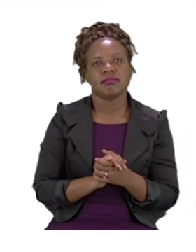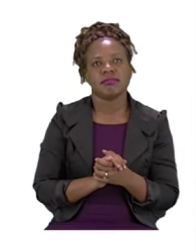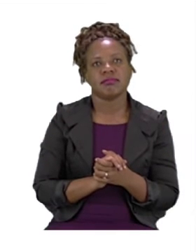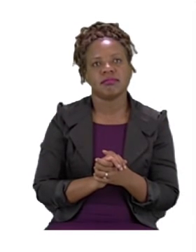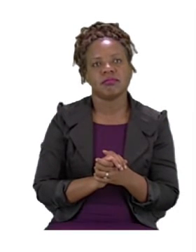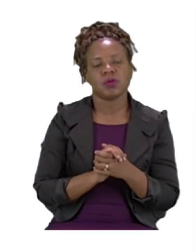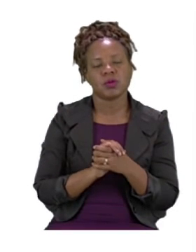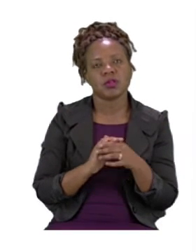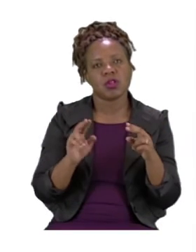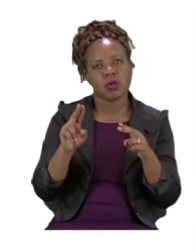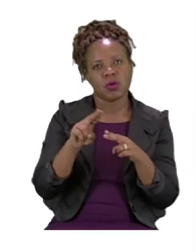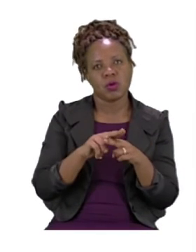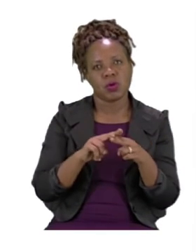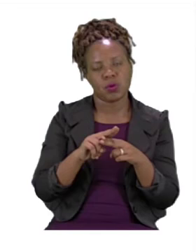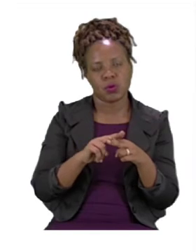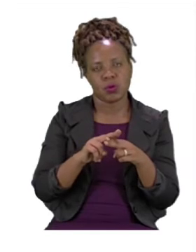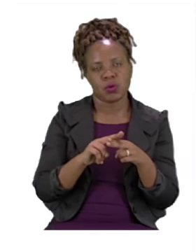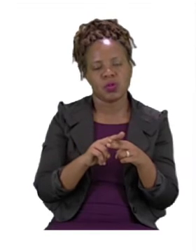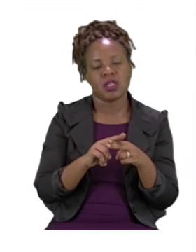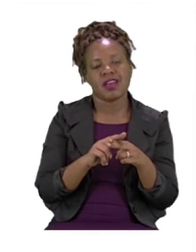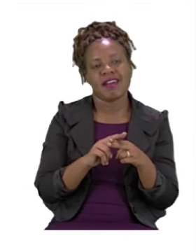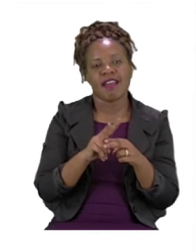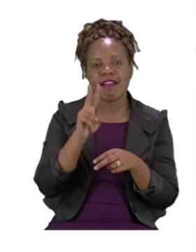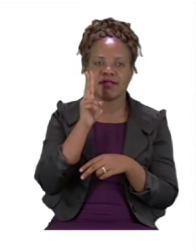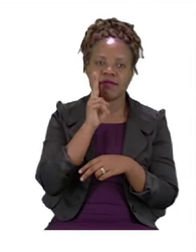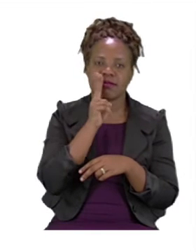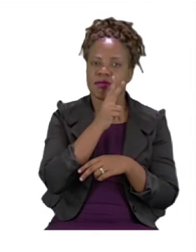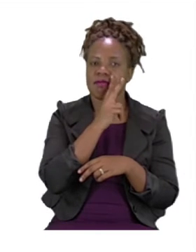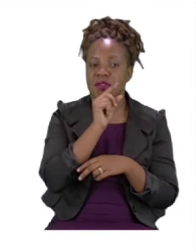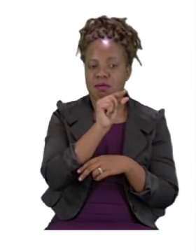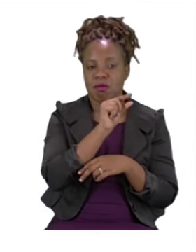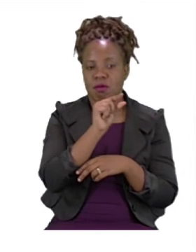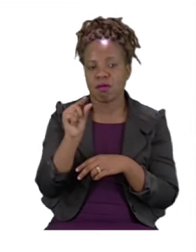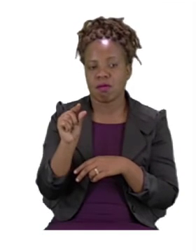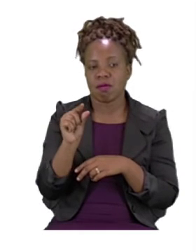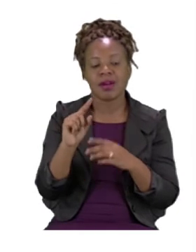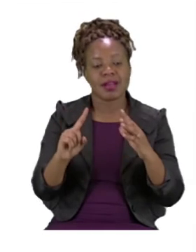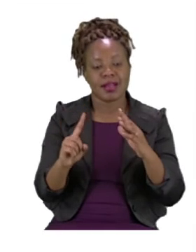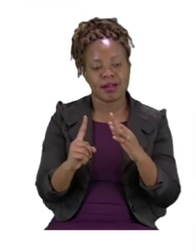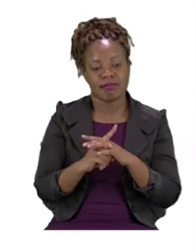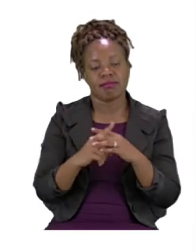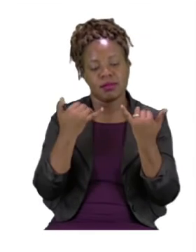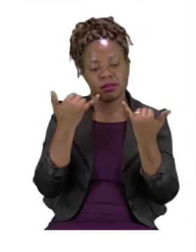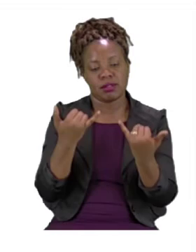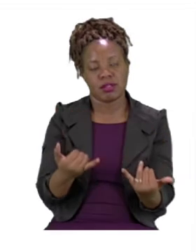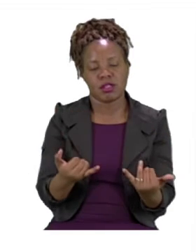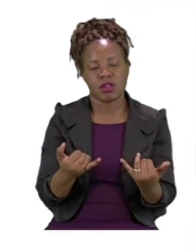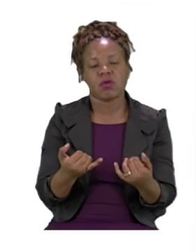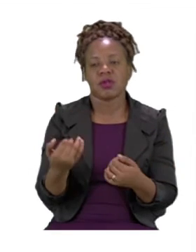doing words as they are happening, which means it's not the future or the past, but